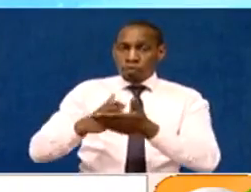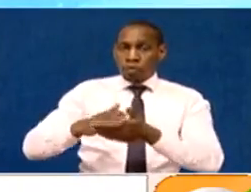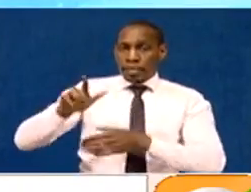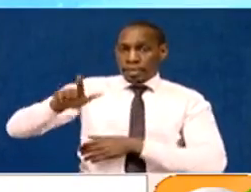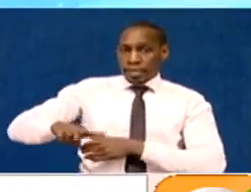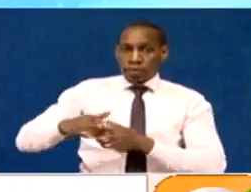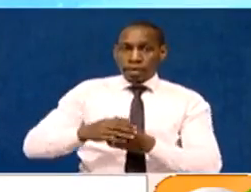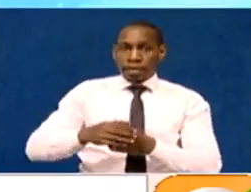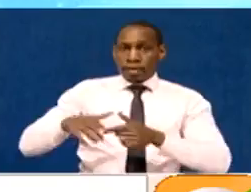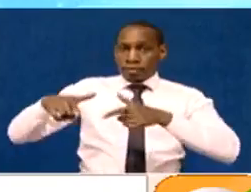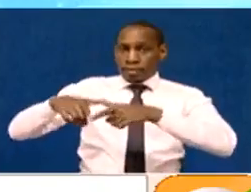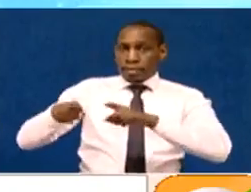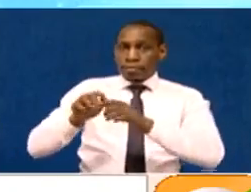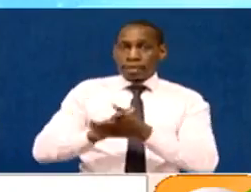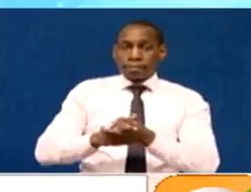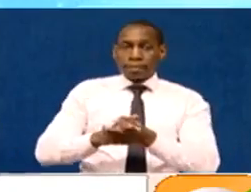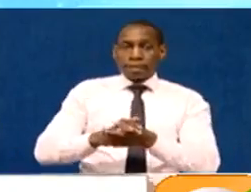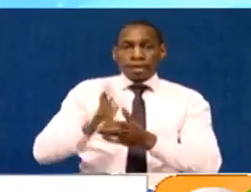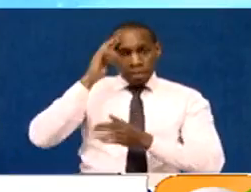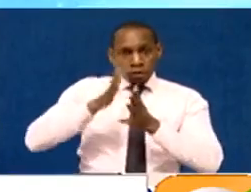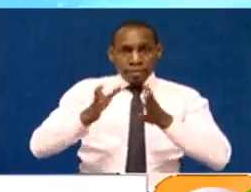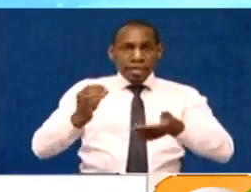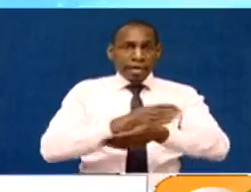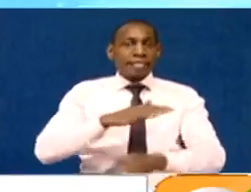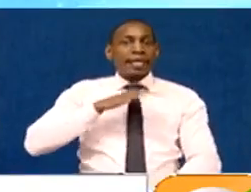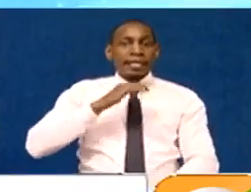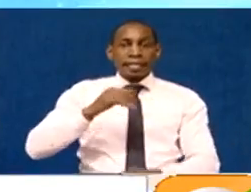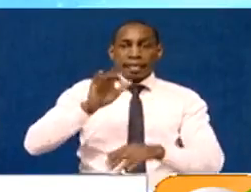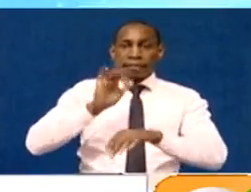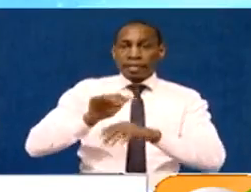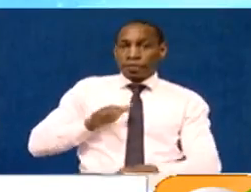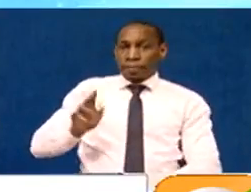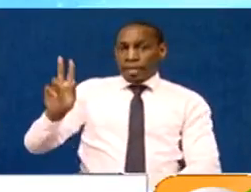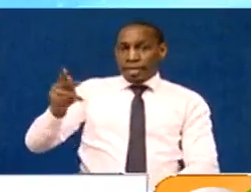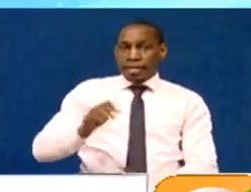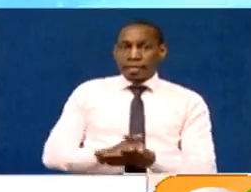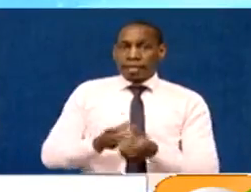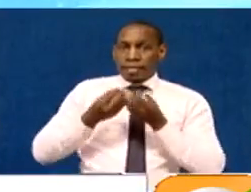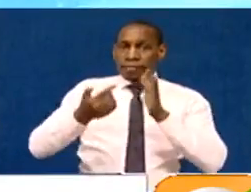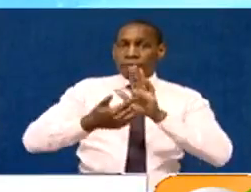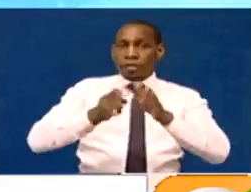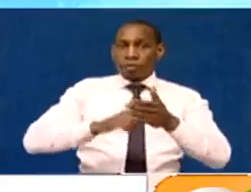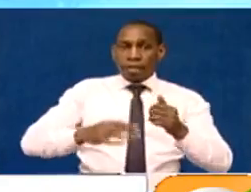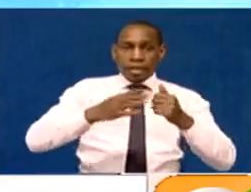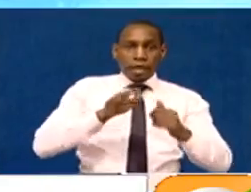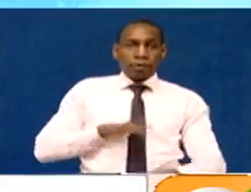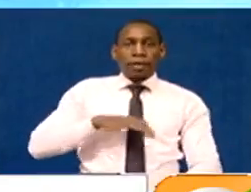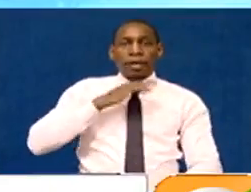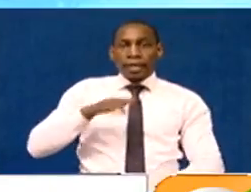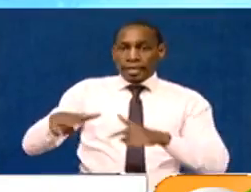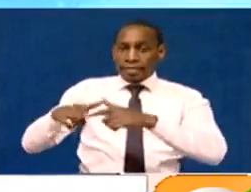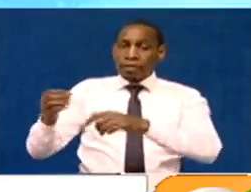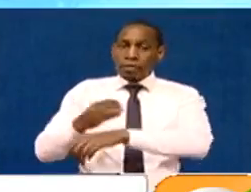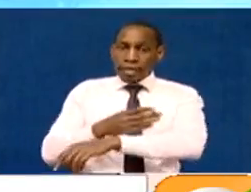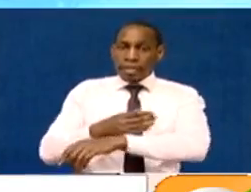lower part of the uterus, is the leading cause of cancer-related deaths among women in Kenya, with data showing 9 women die from